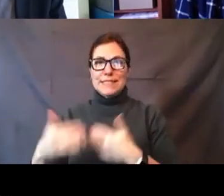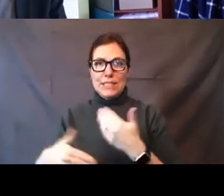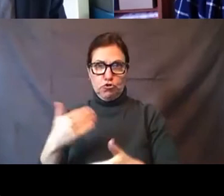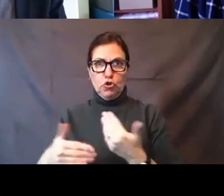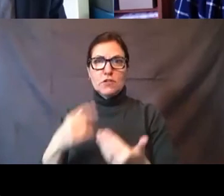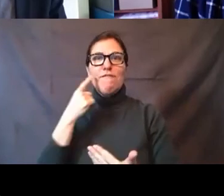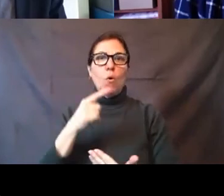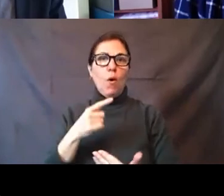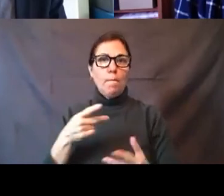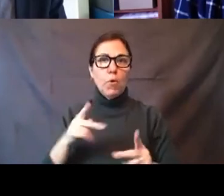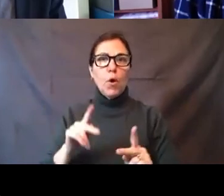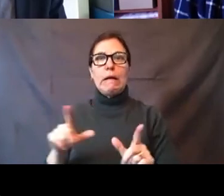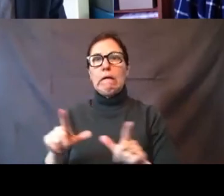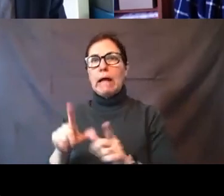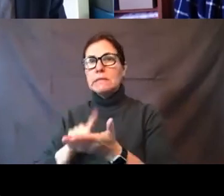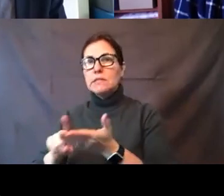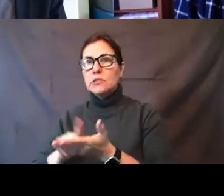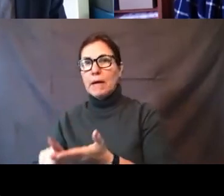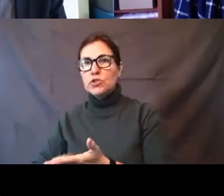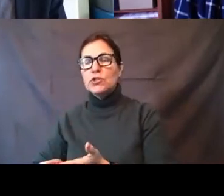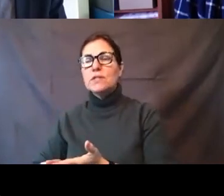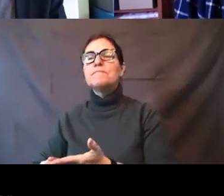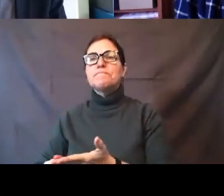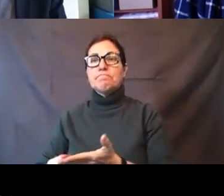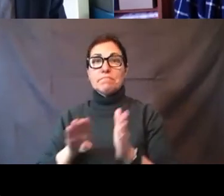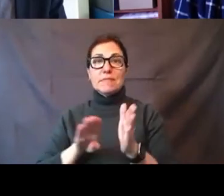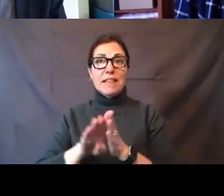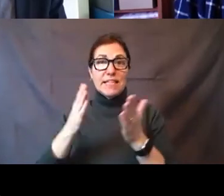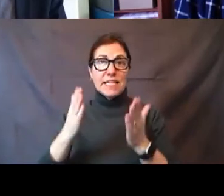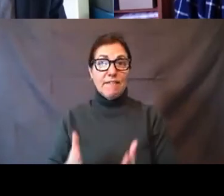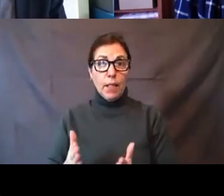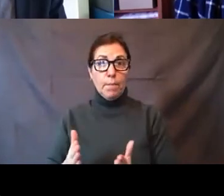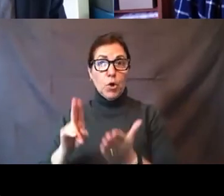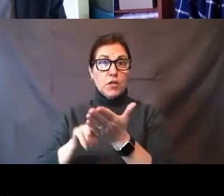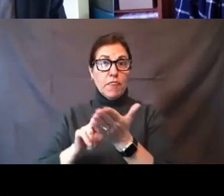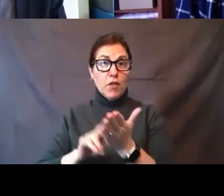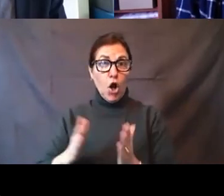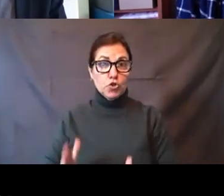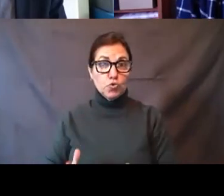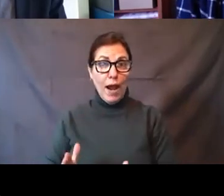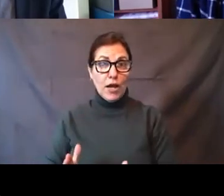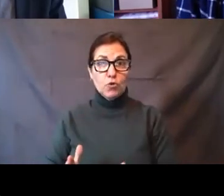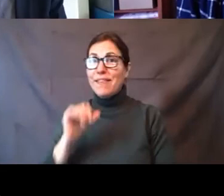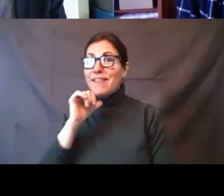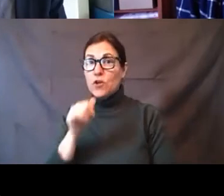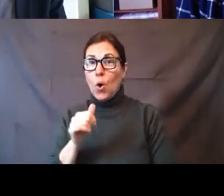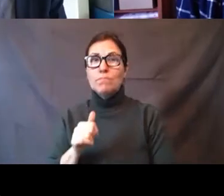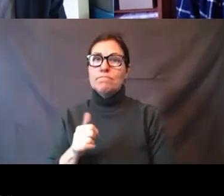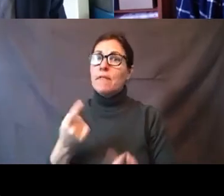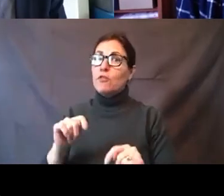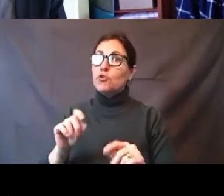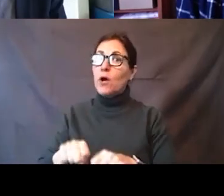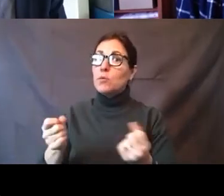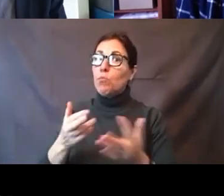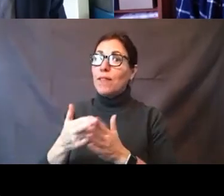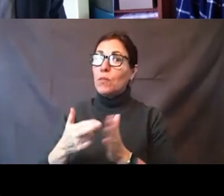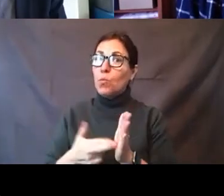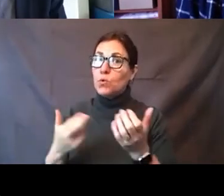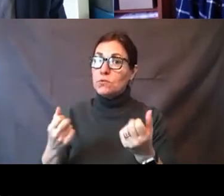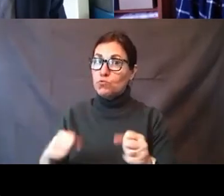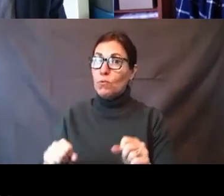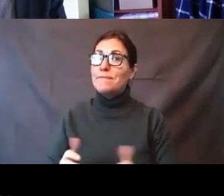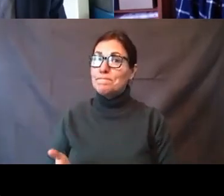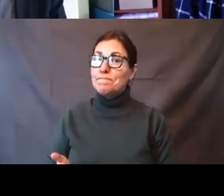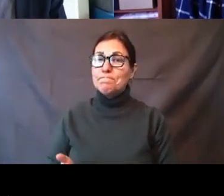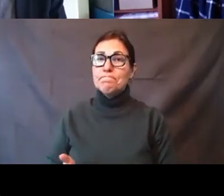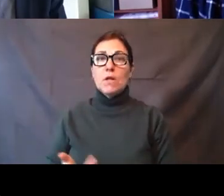and inspection. The developers and contractors that don't are trying to break the rules. When